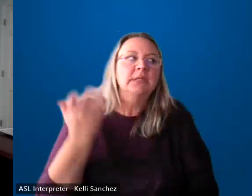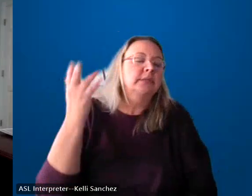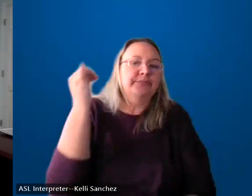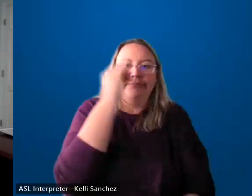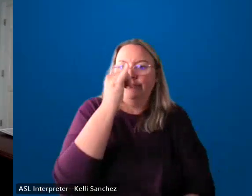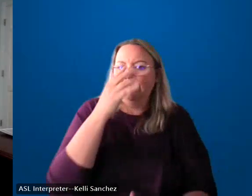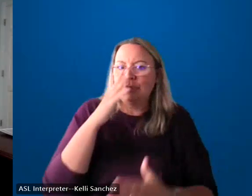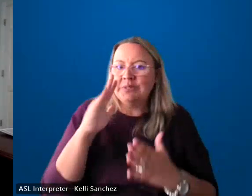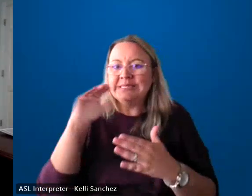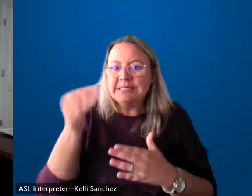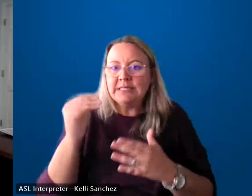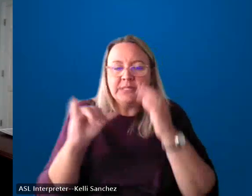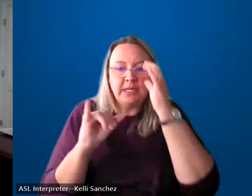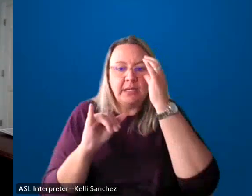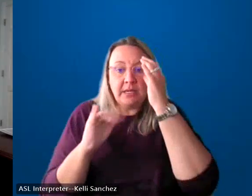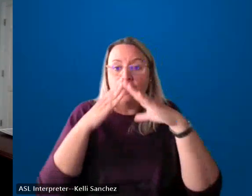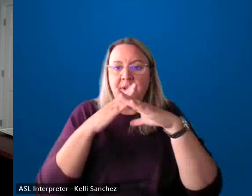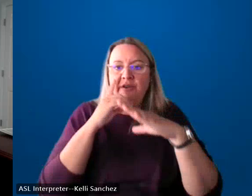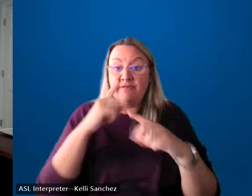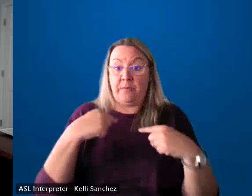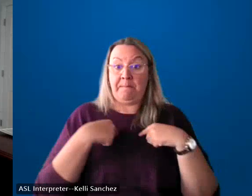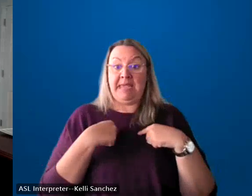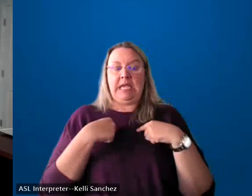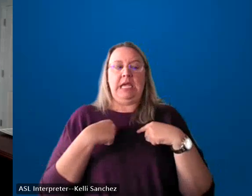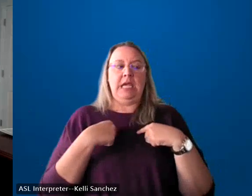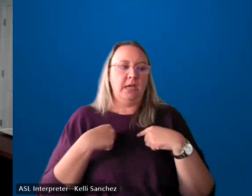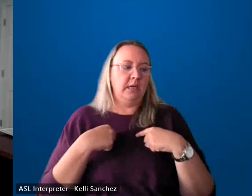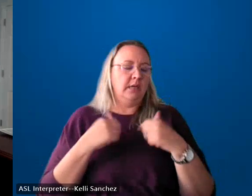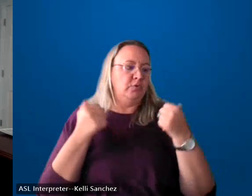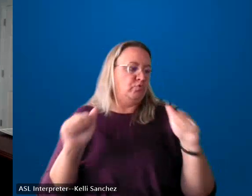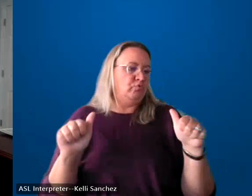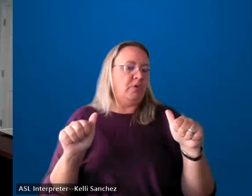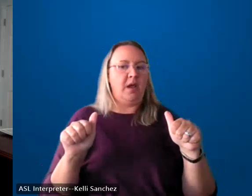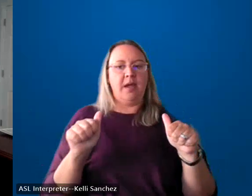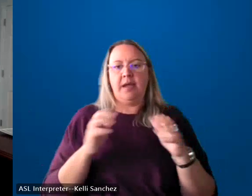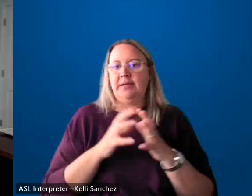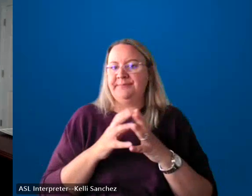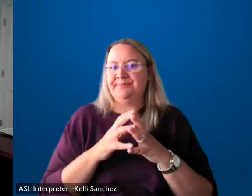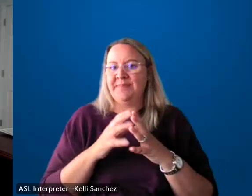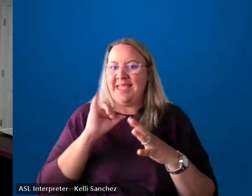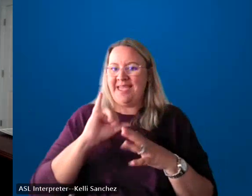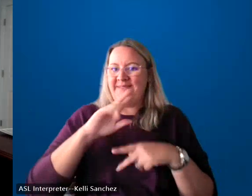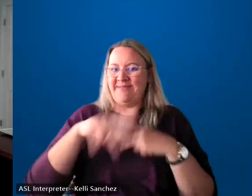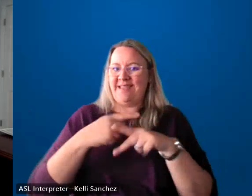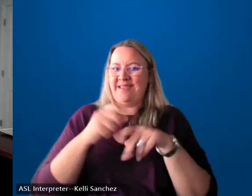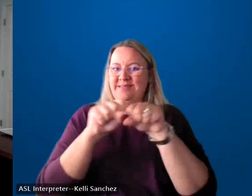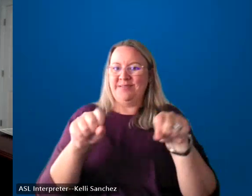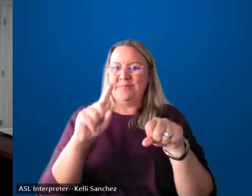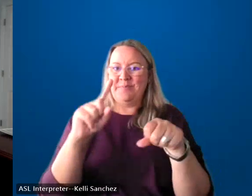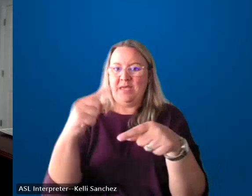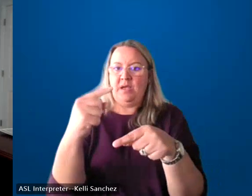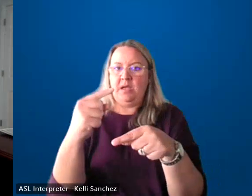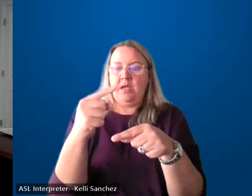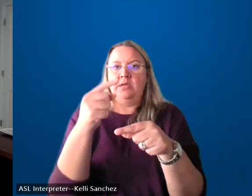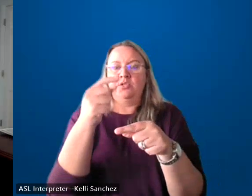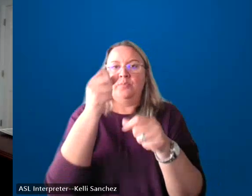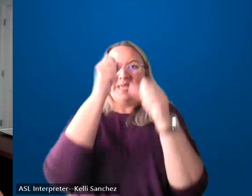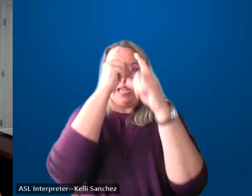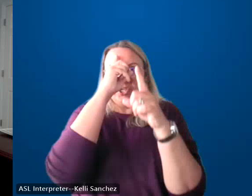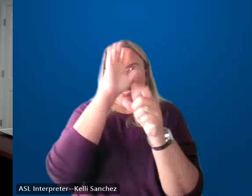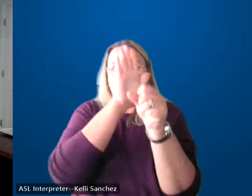it's always seemed like a barrier to me to try and have that system be adequately educated in such